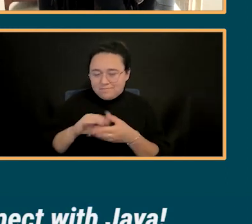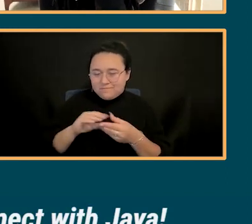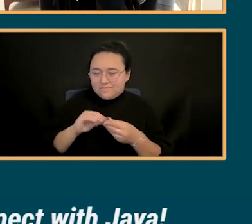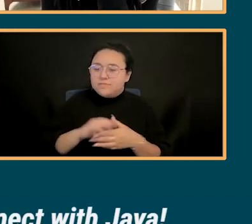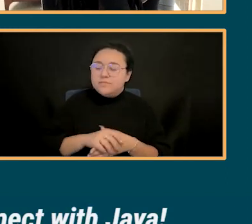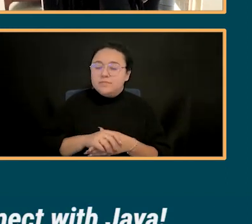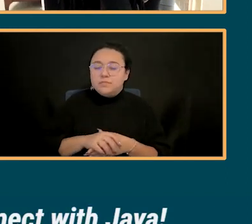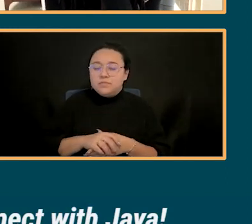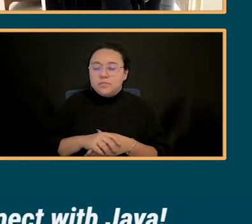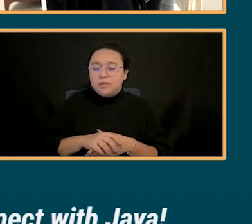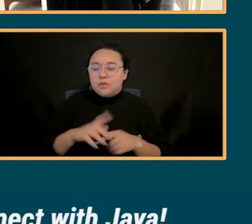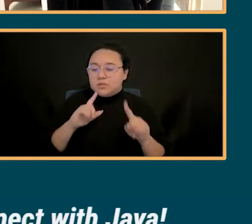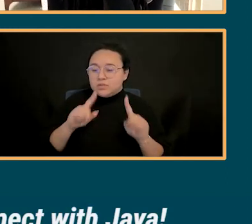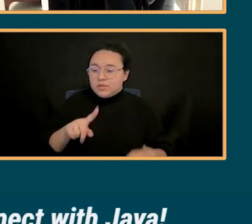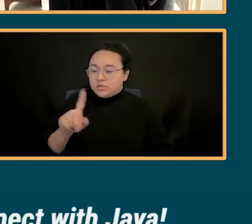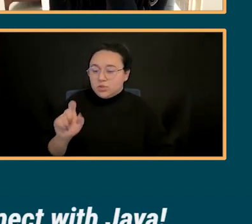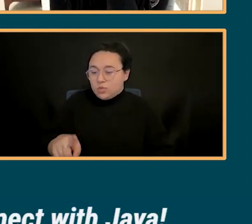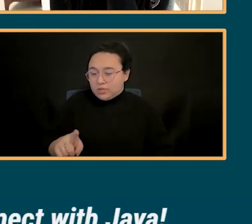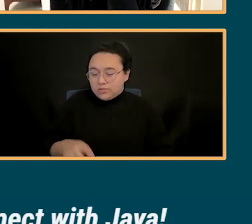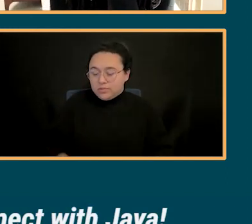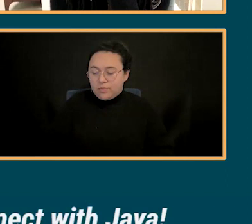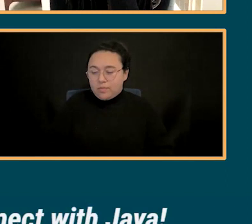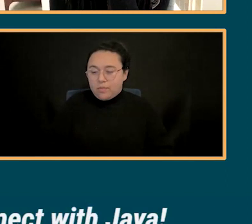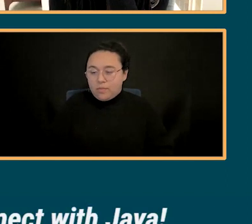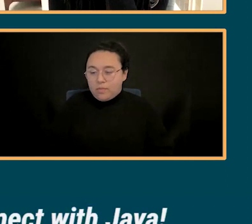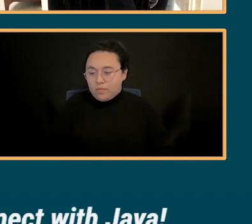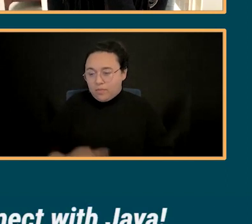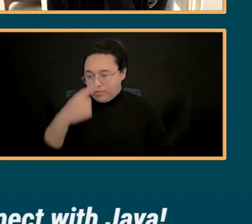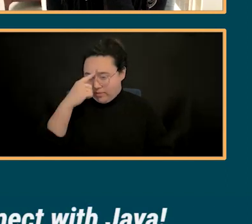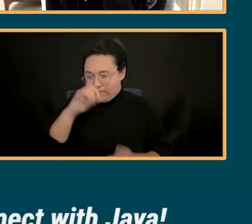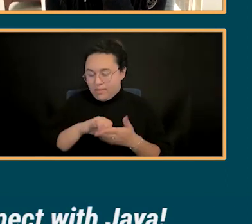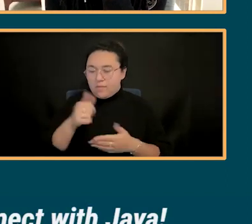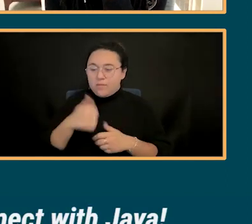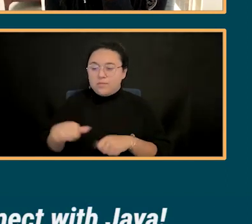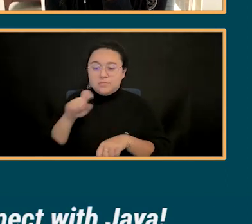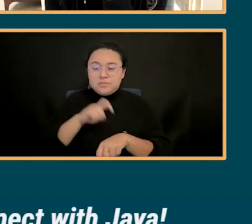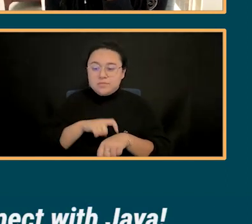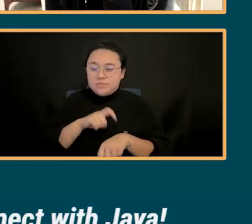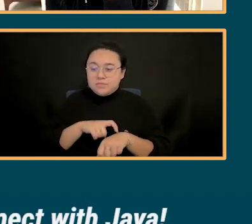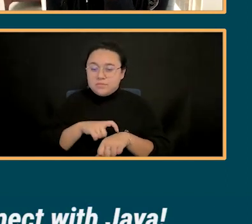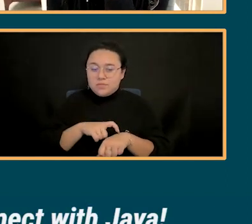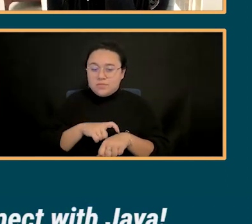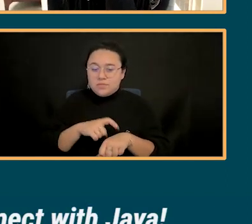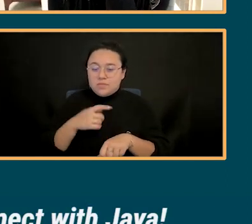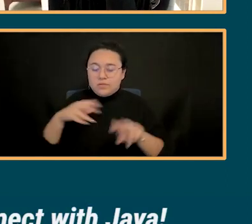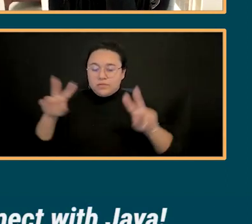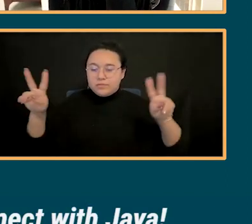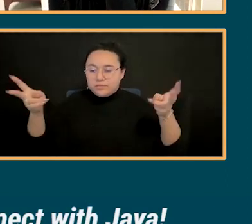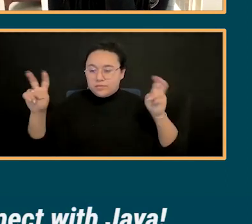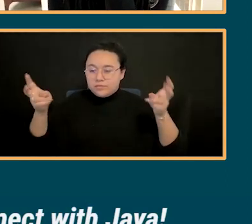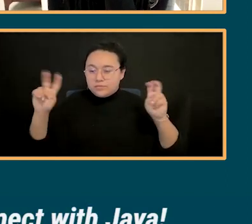To speak to your question, I think that anytime there is quote